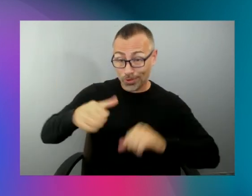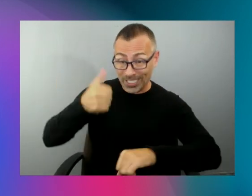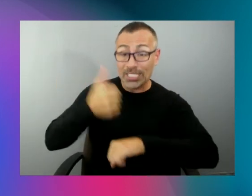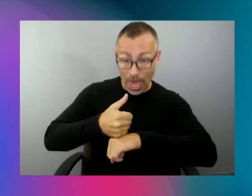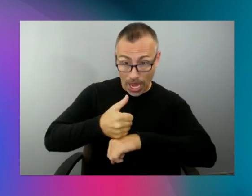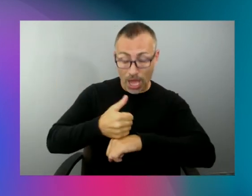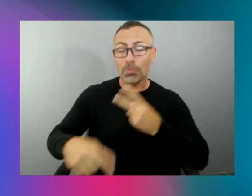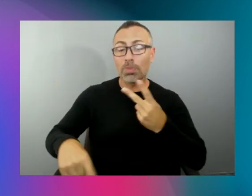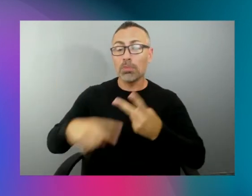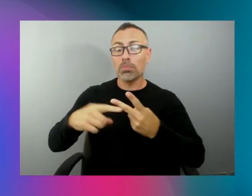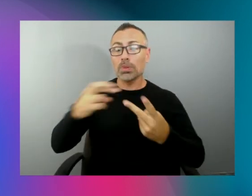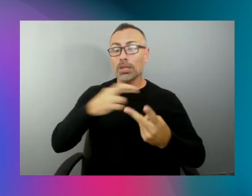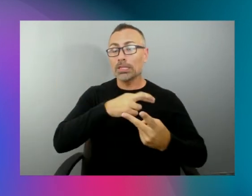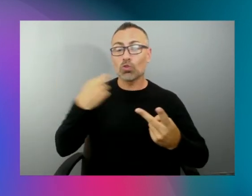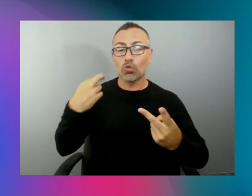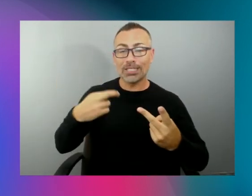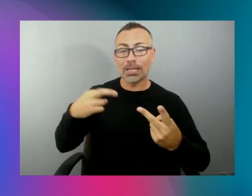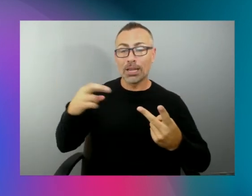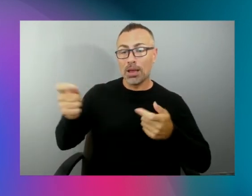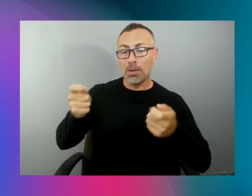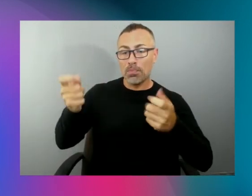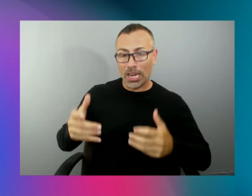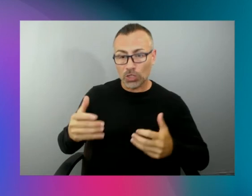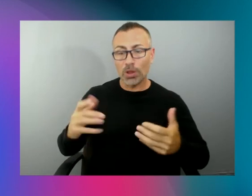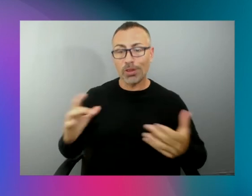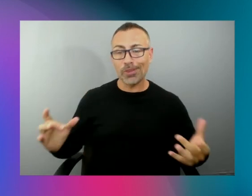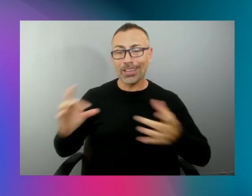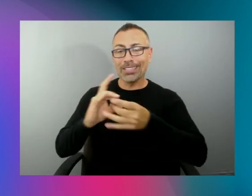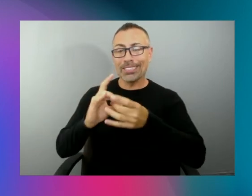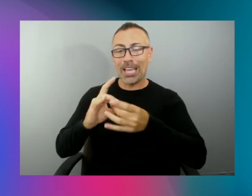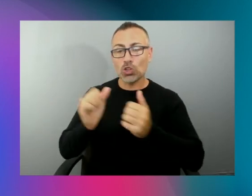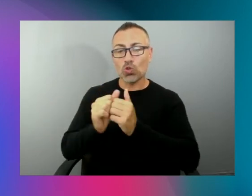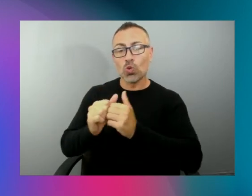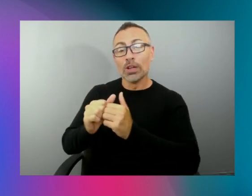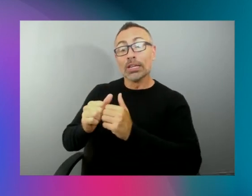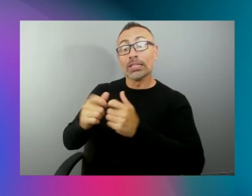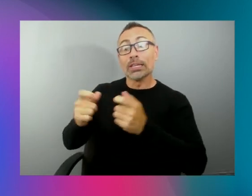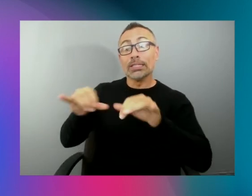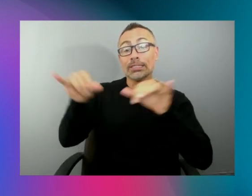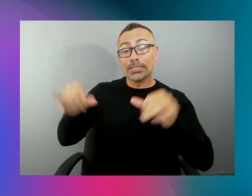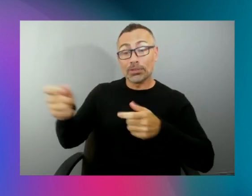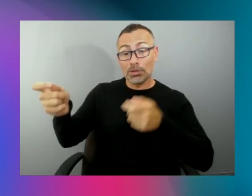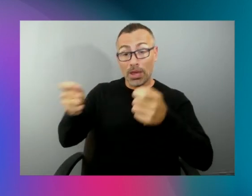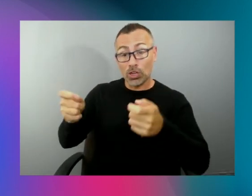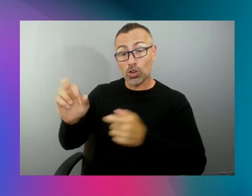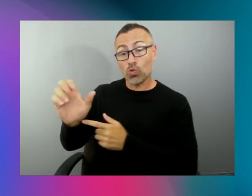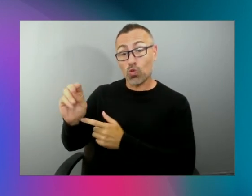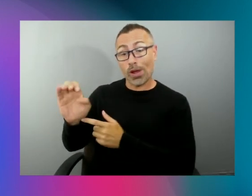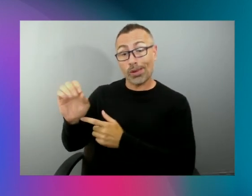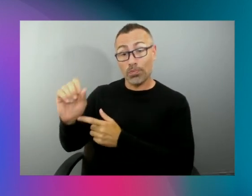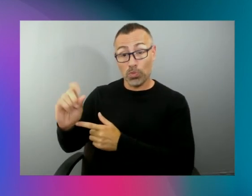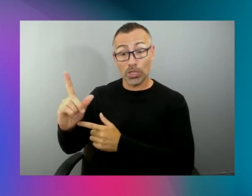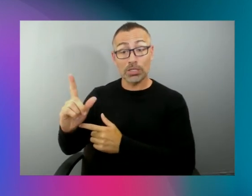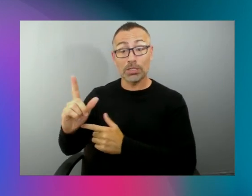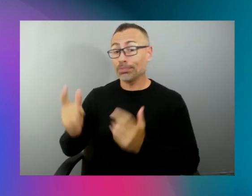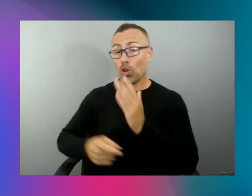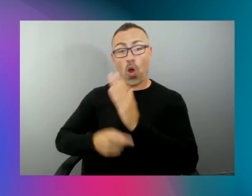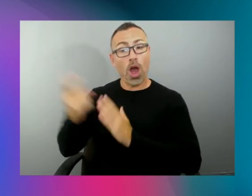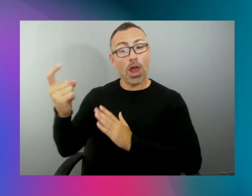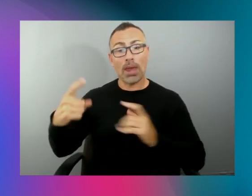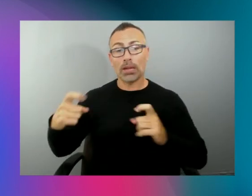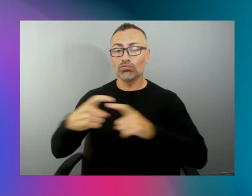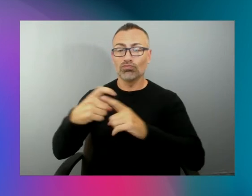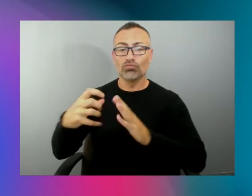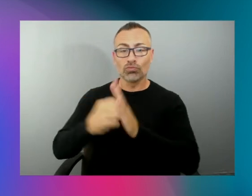the AWS config rule with the system manager runbook, and it automatically remediated, right? So now let us look at the